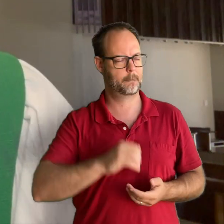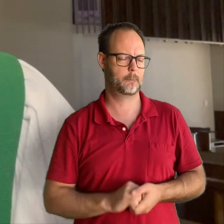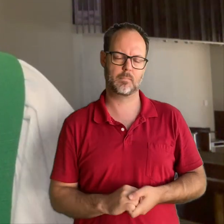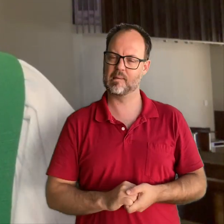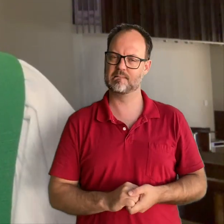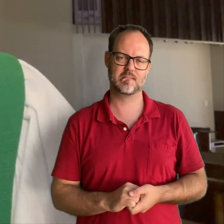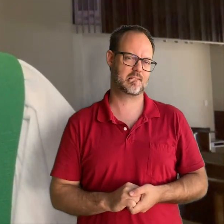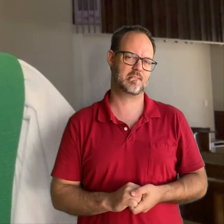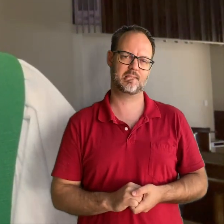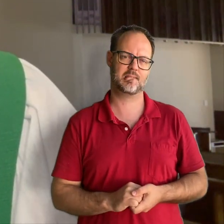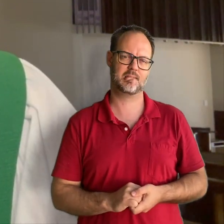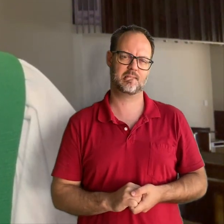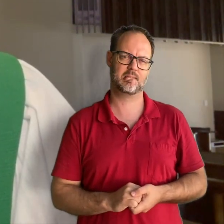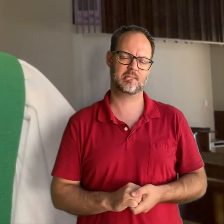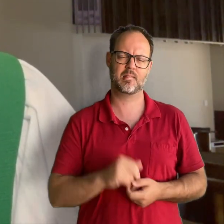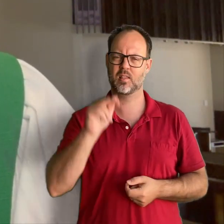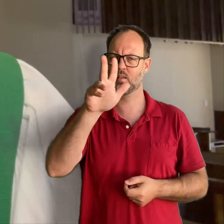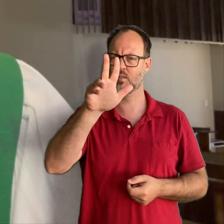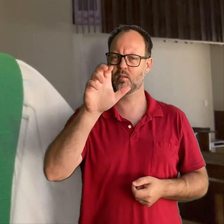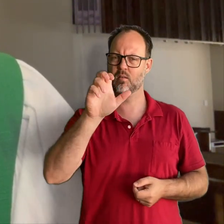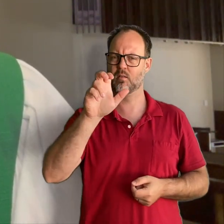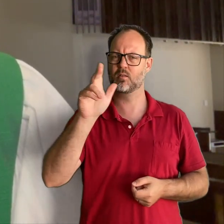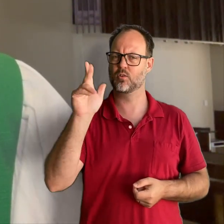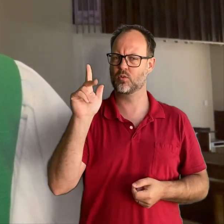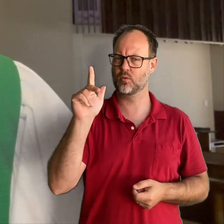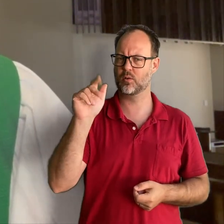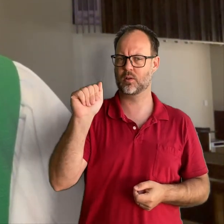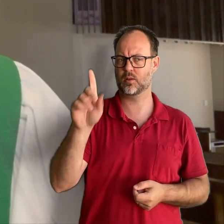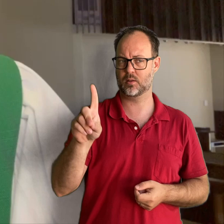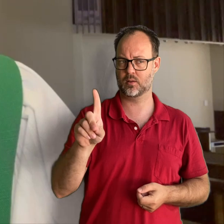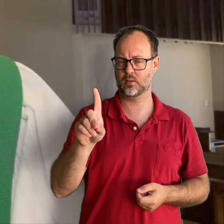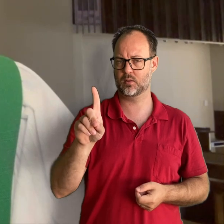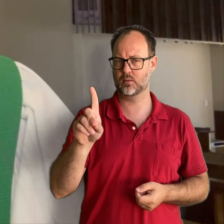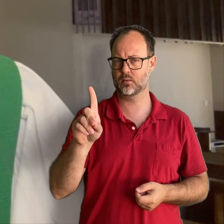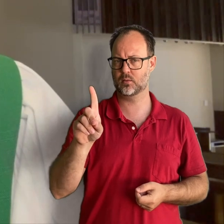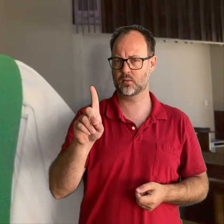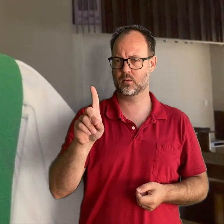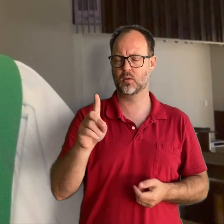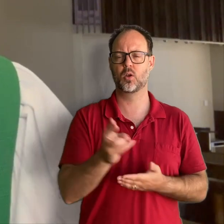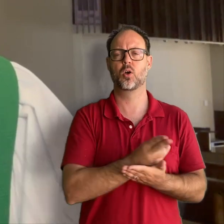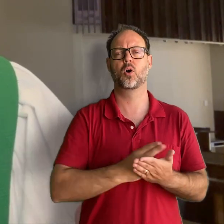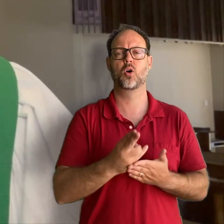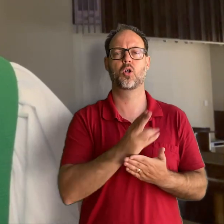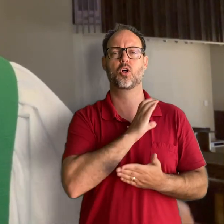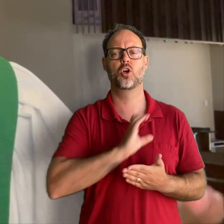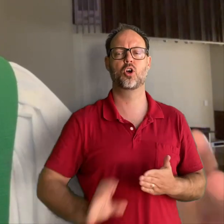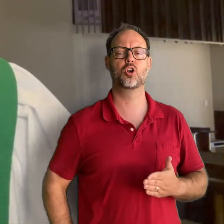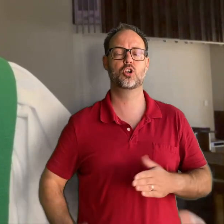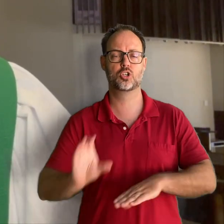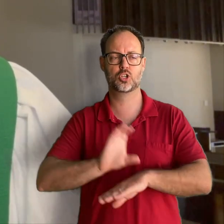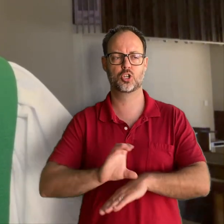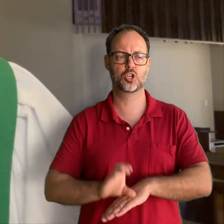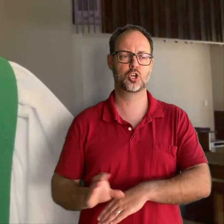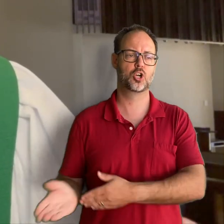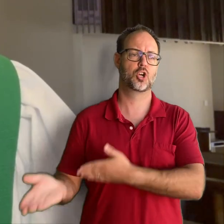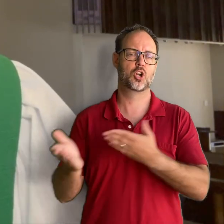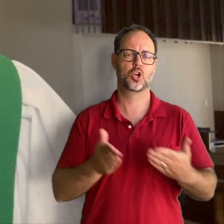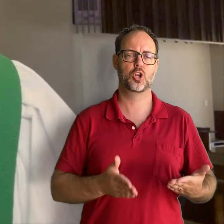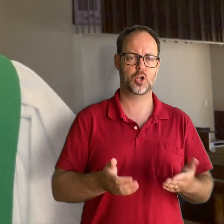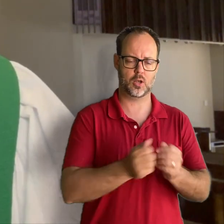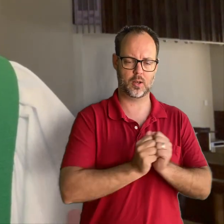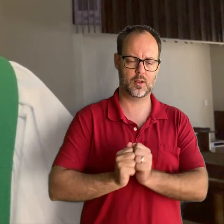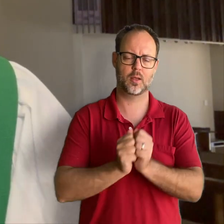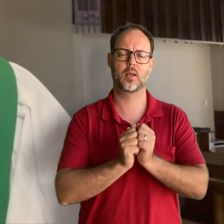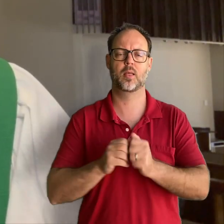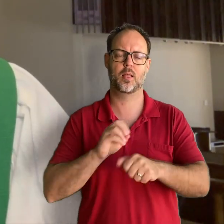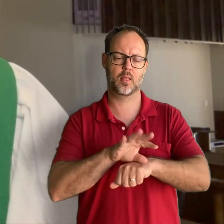Father. So in 325 AD, the Holy Christian Church gathered together at the Council